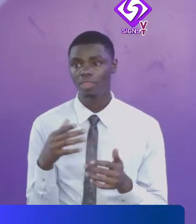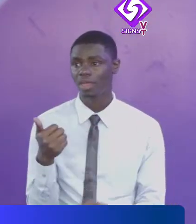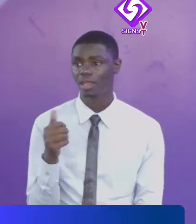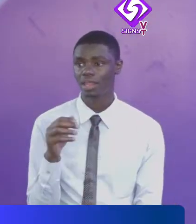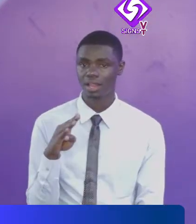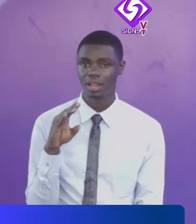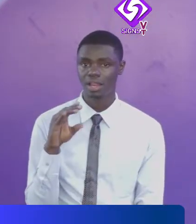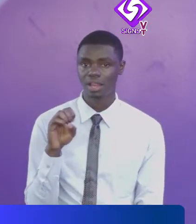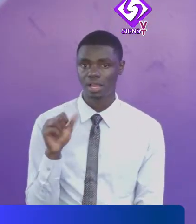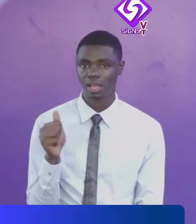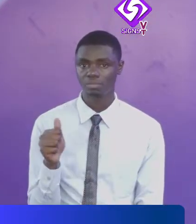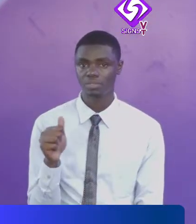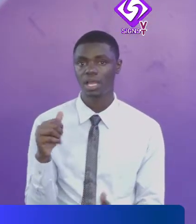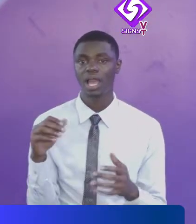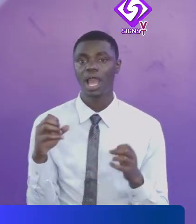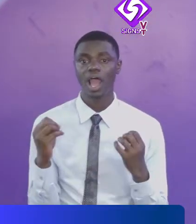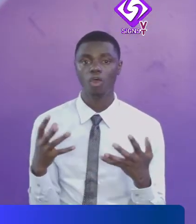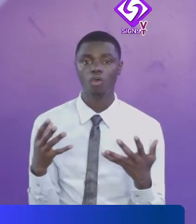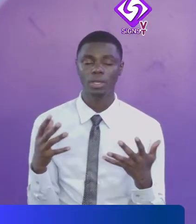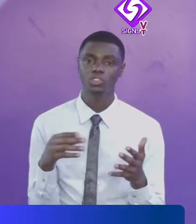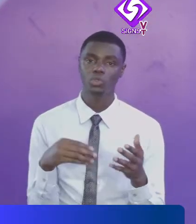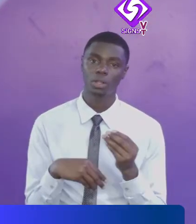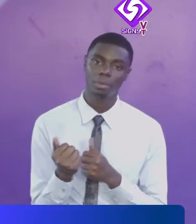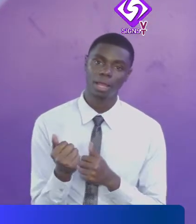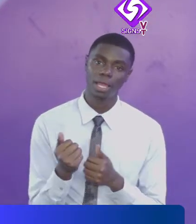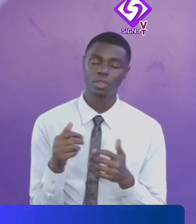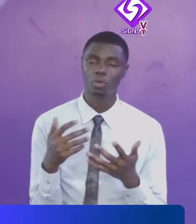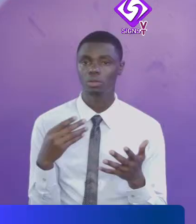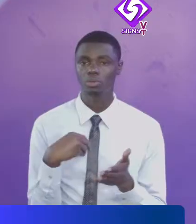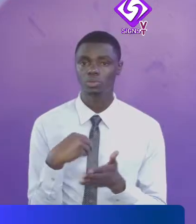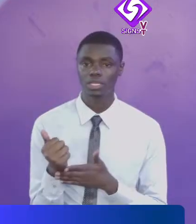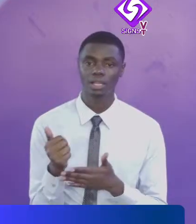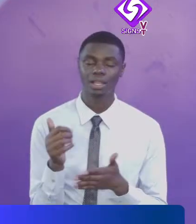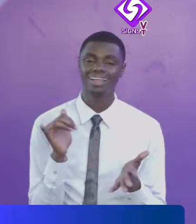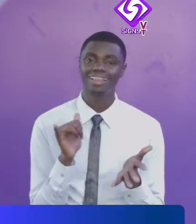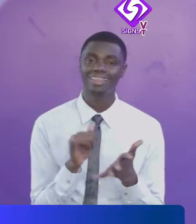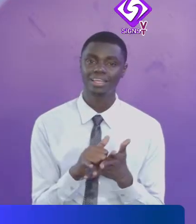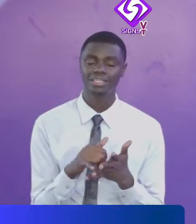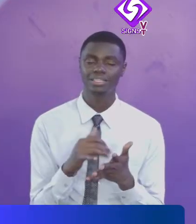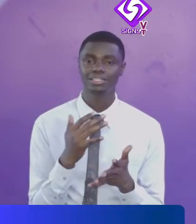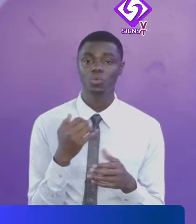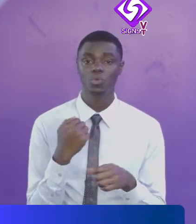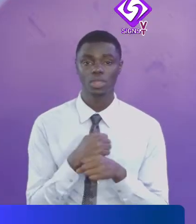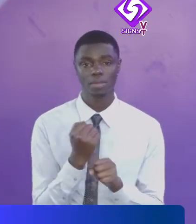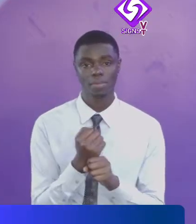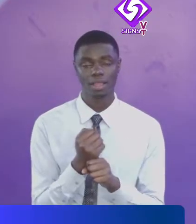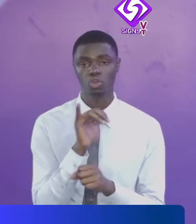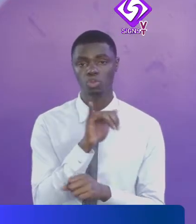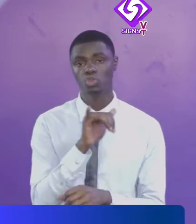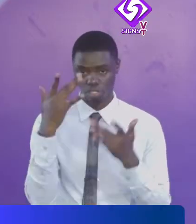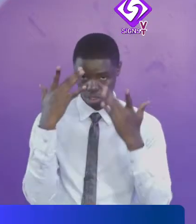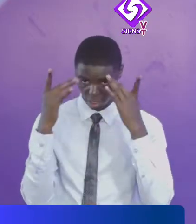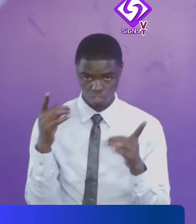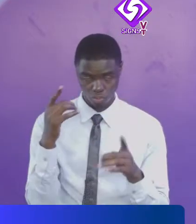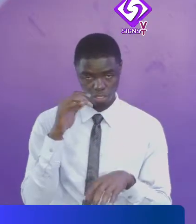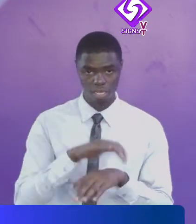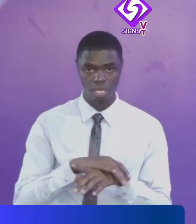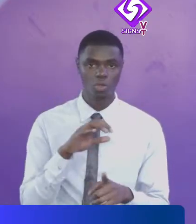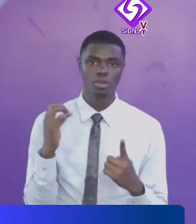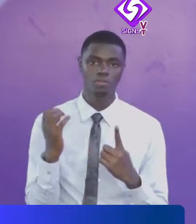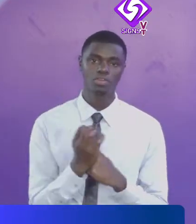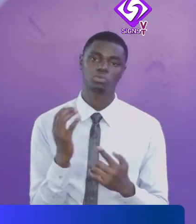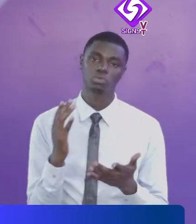time you buy or sell, how much of it you buy or sell, that's our headache. Let's make those decisions for you in a pooled environment and share the return